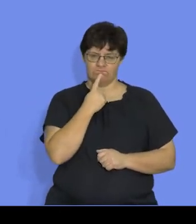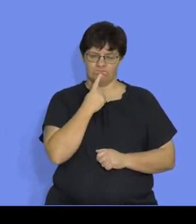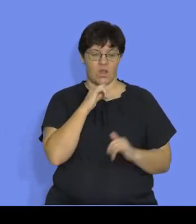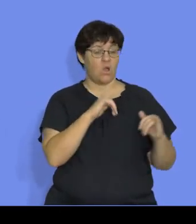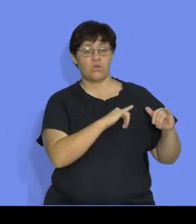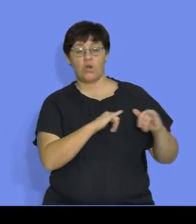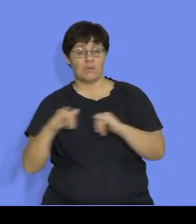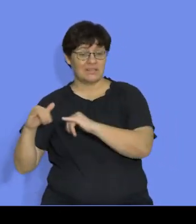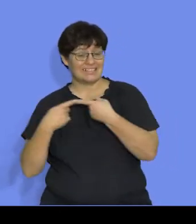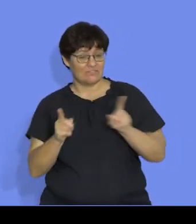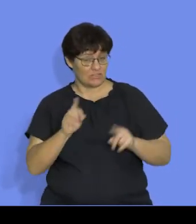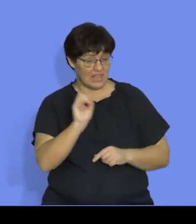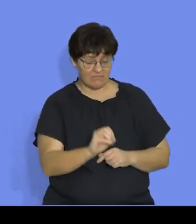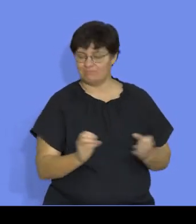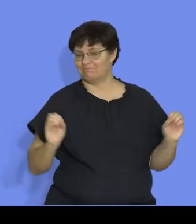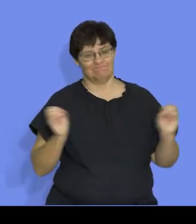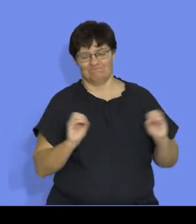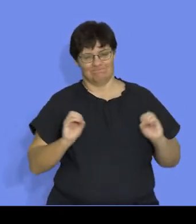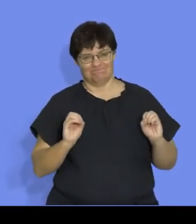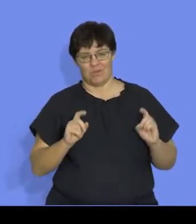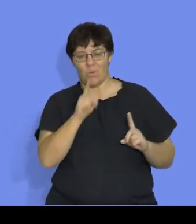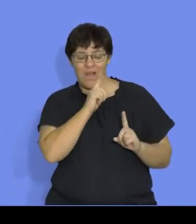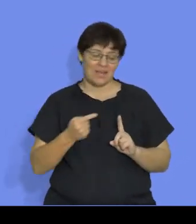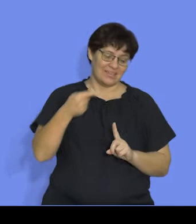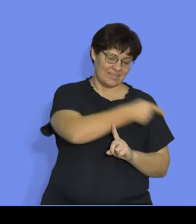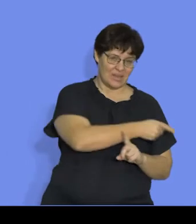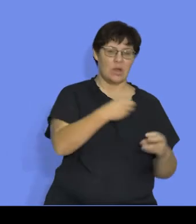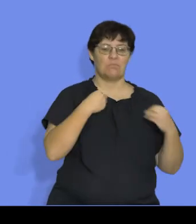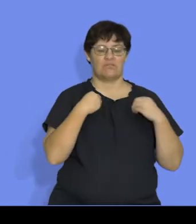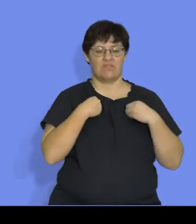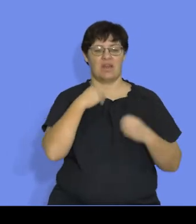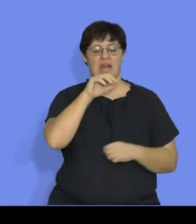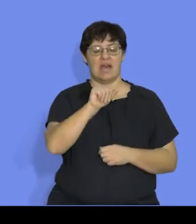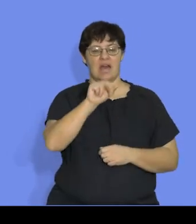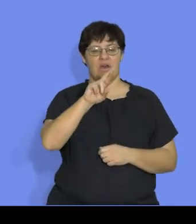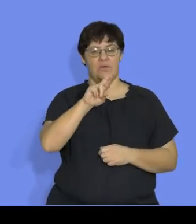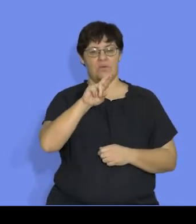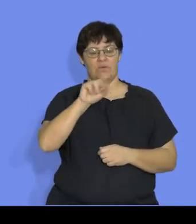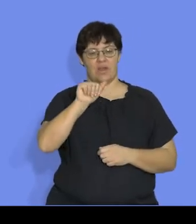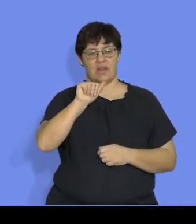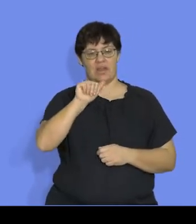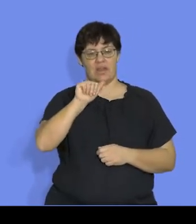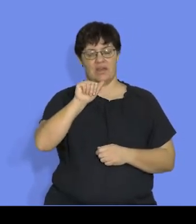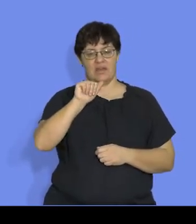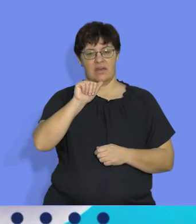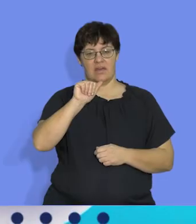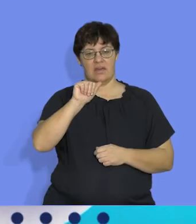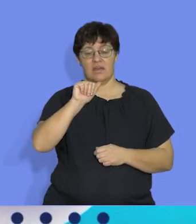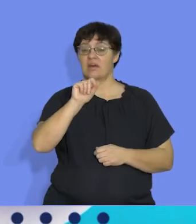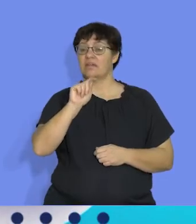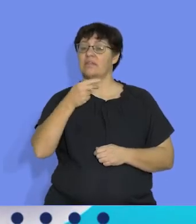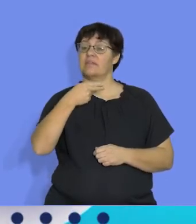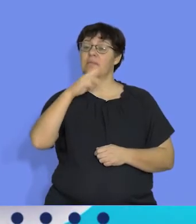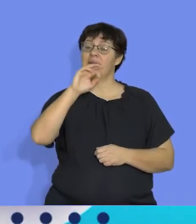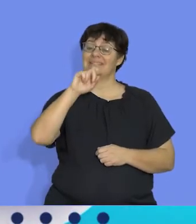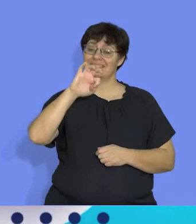a common difference. And a common difference is the main property of an arithmetic sequence.